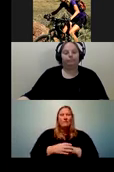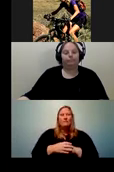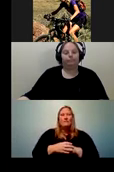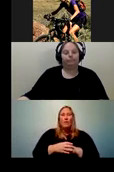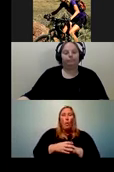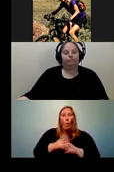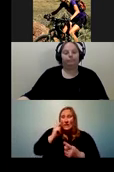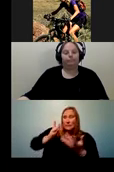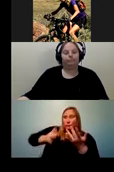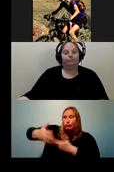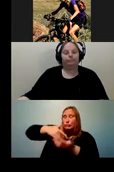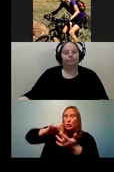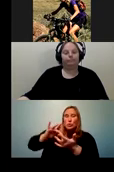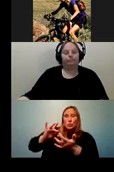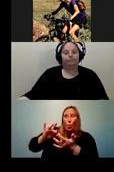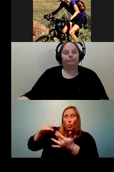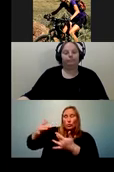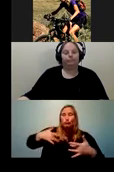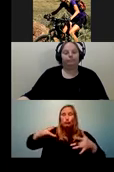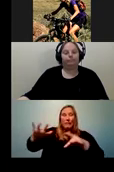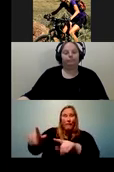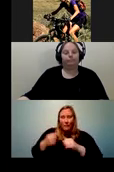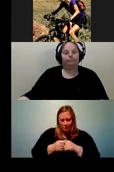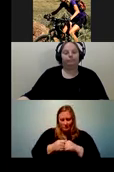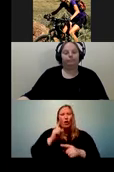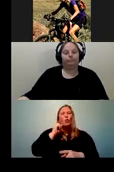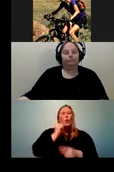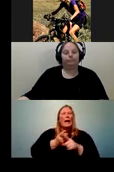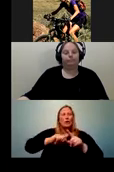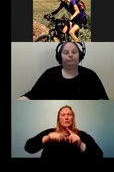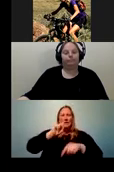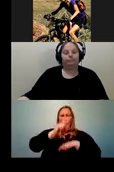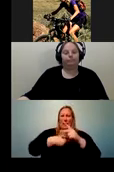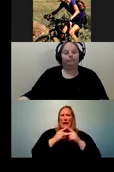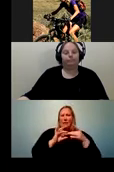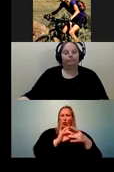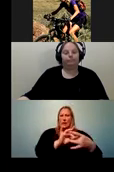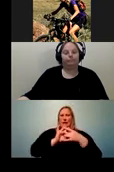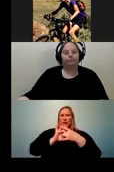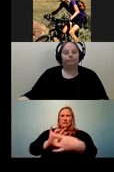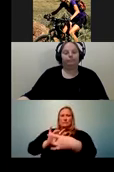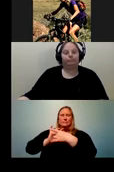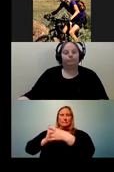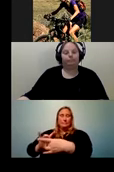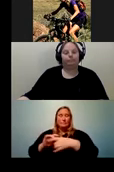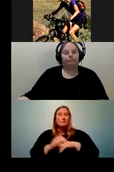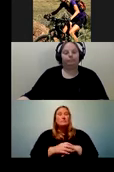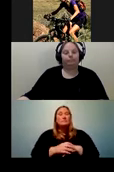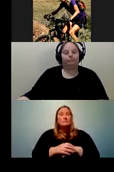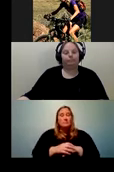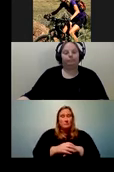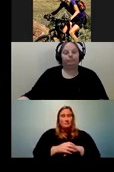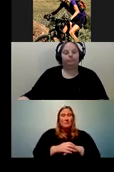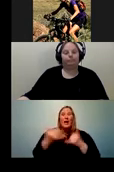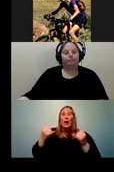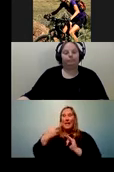event, absolutely. All of these are different types of dual relationships. Now, sometimes dual relationships, yep, playing two